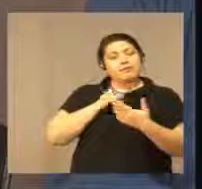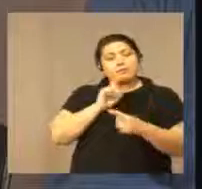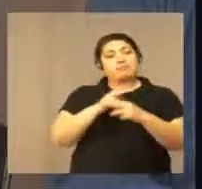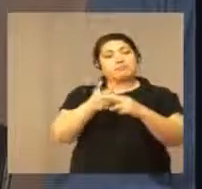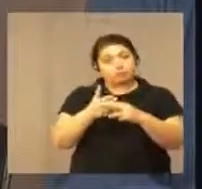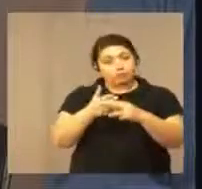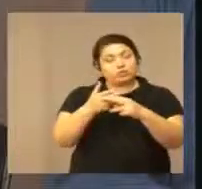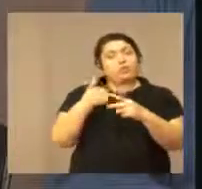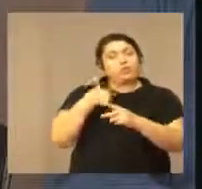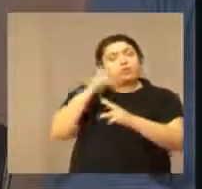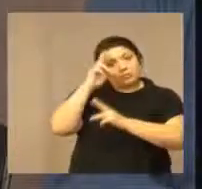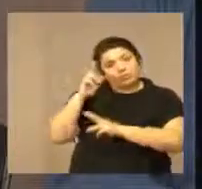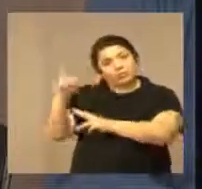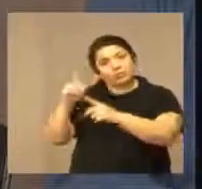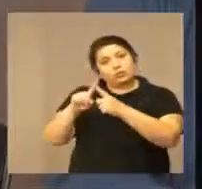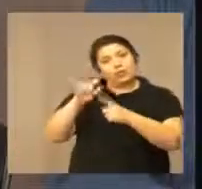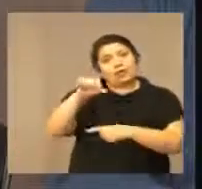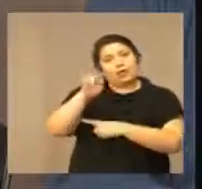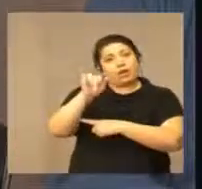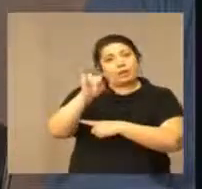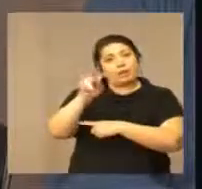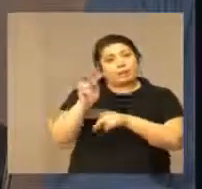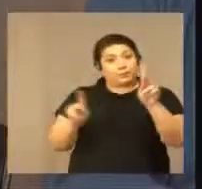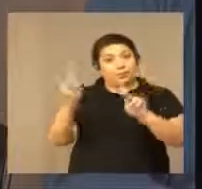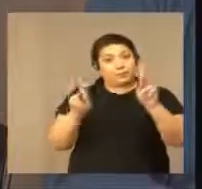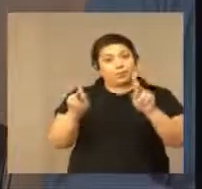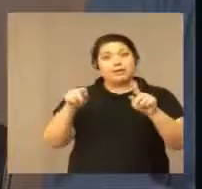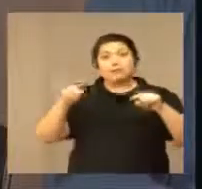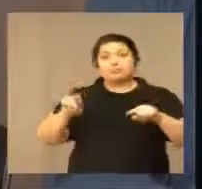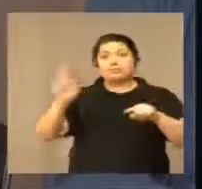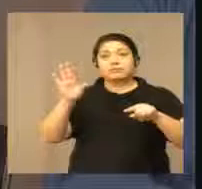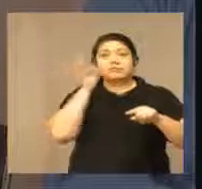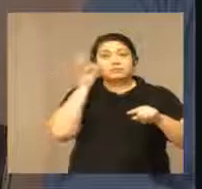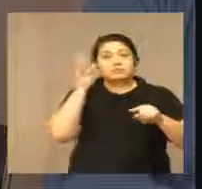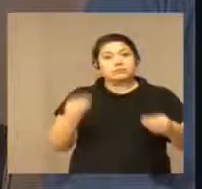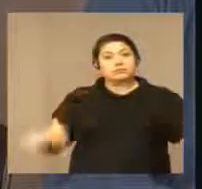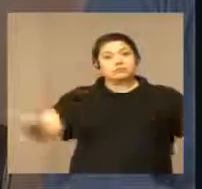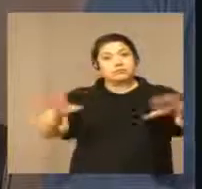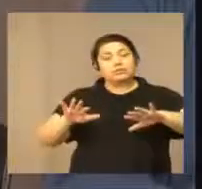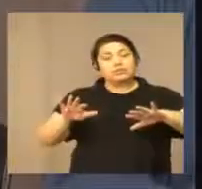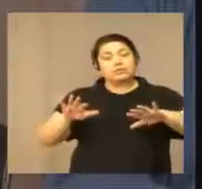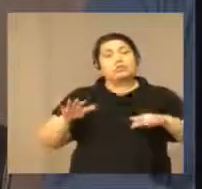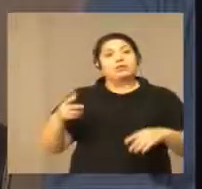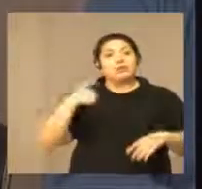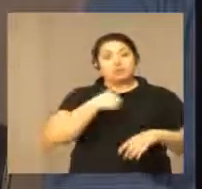or pay respect to the Algonquin people, as this is their territorial, ancestral territorial lands we're holding